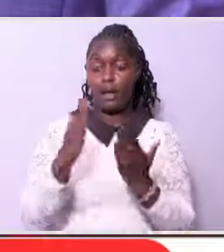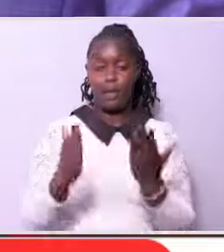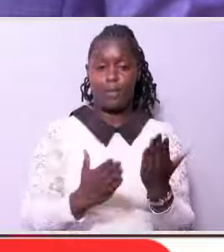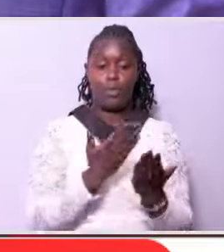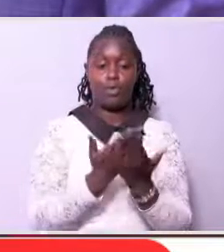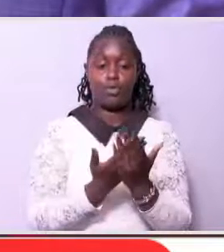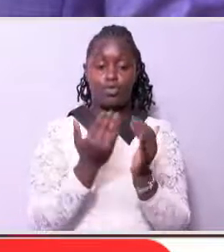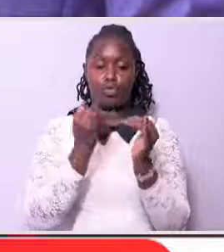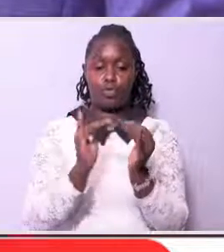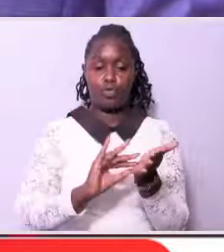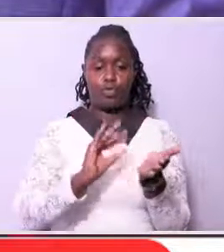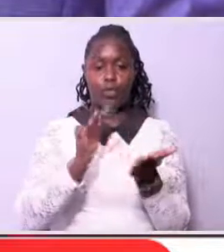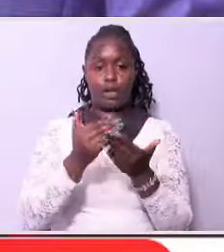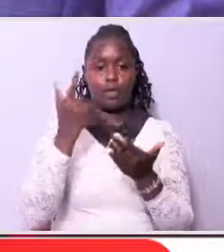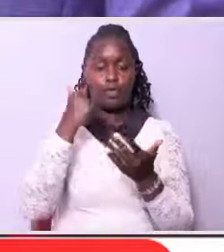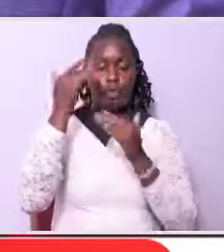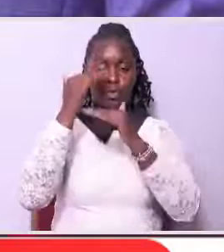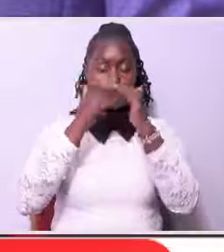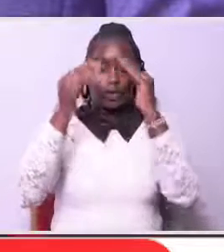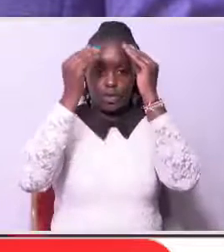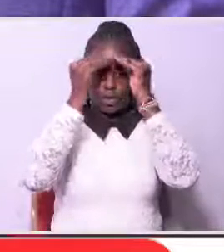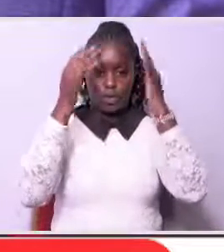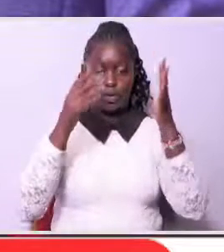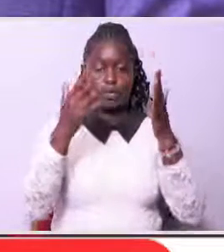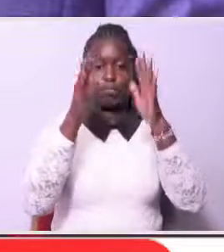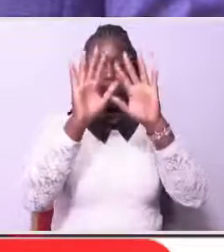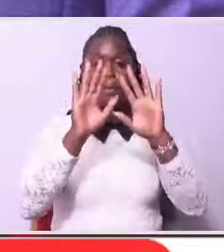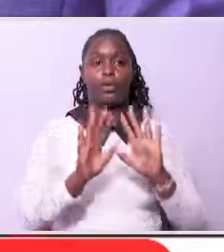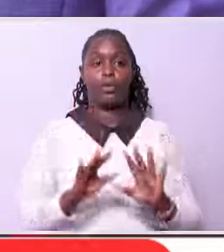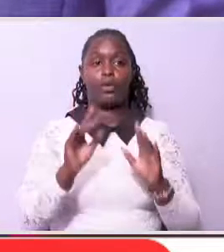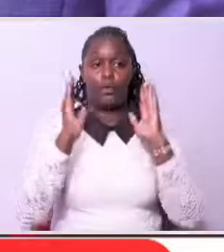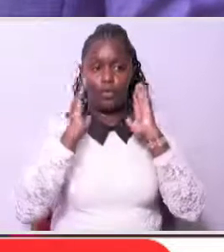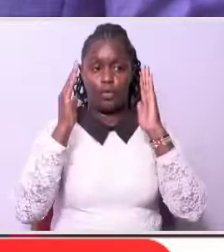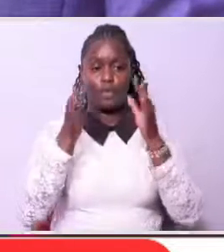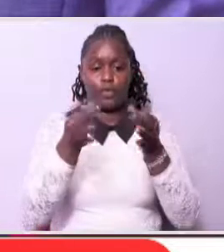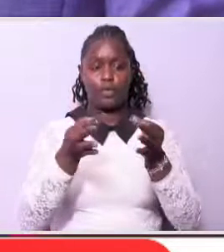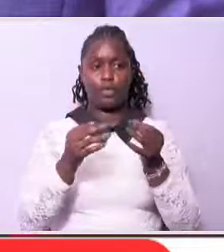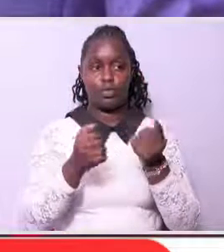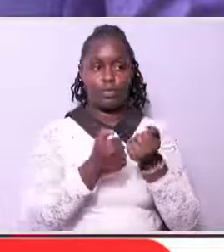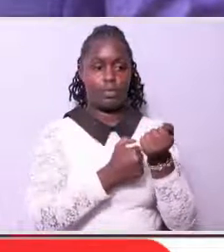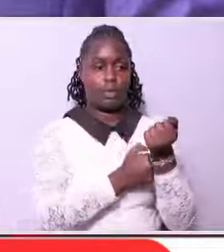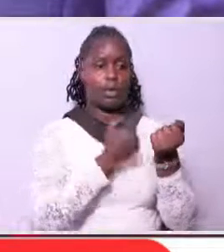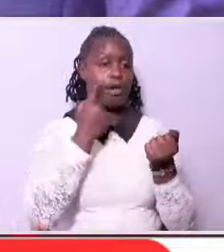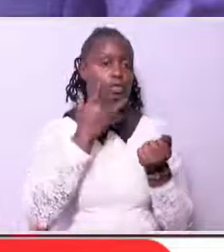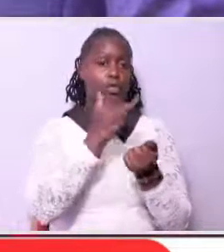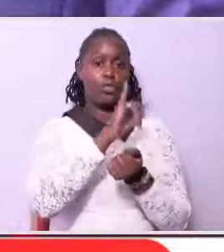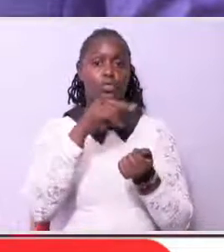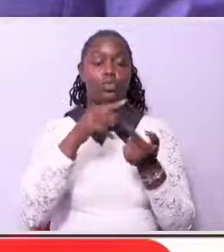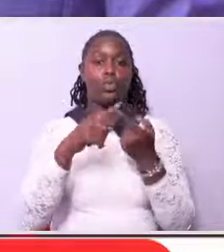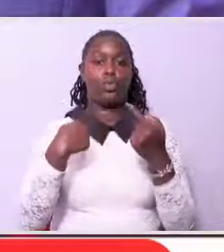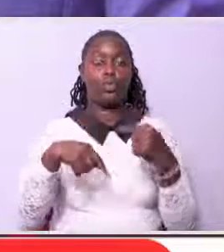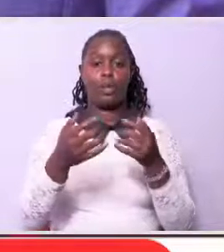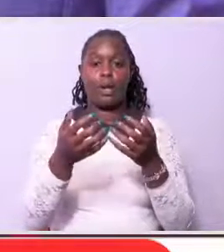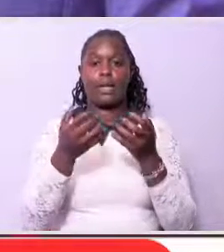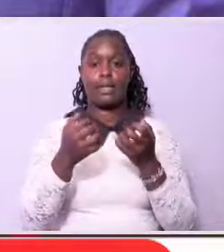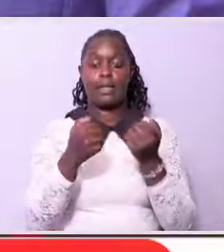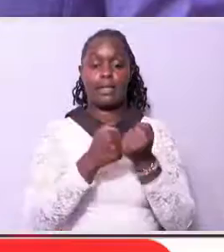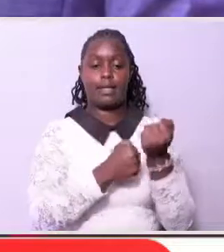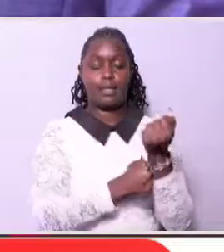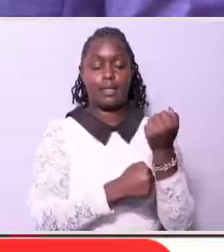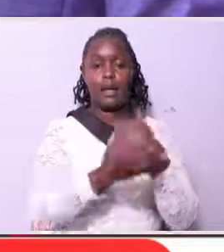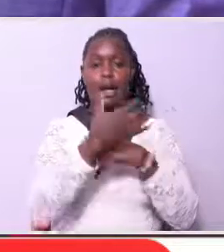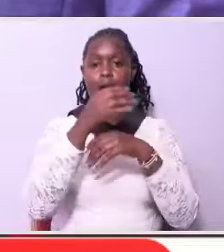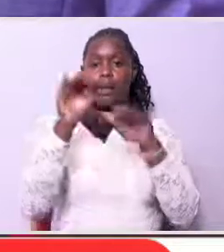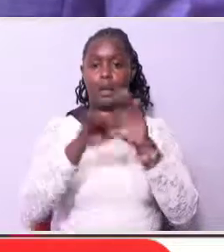for university students was important to refocus the financial support to those in dire need of the assistance. The deputy president